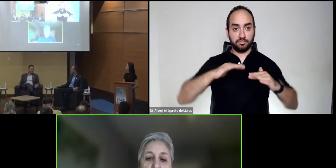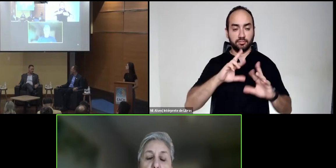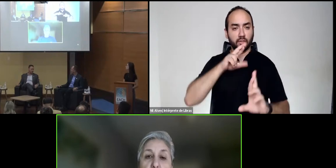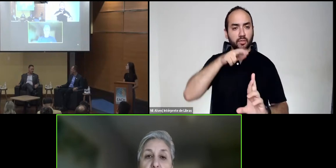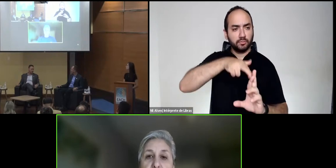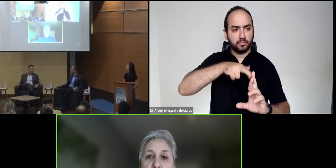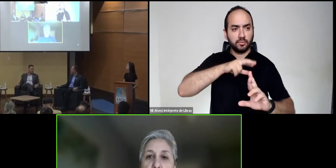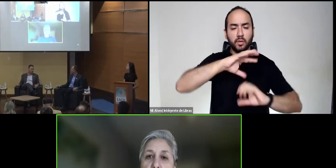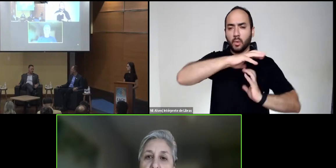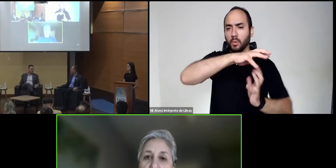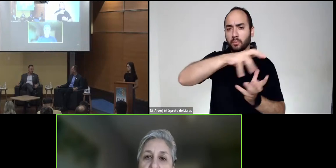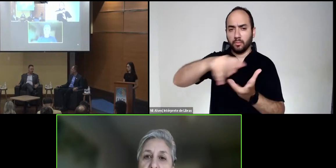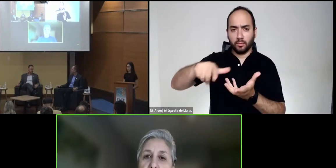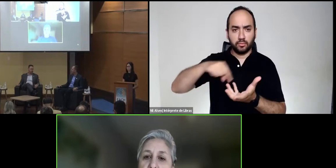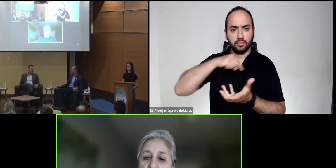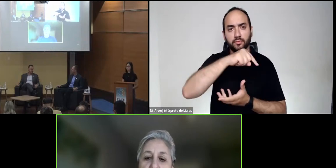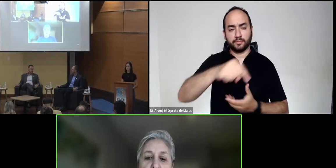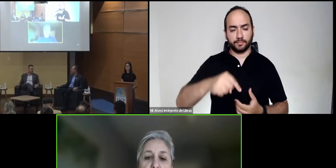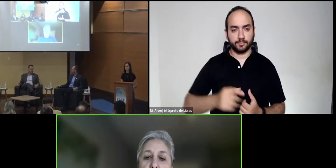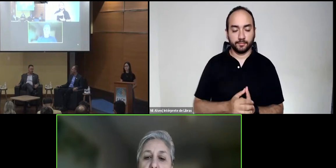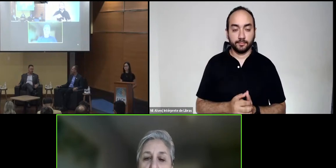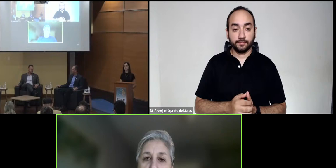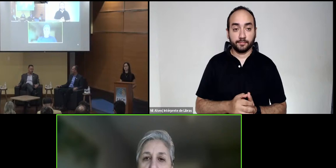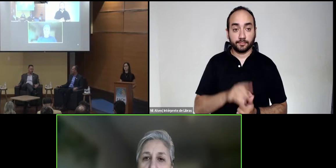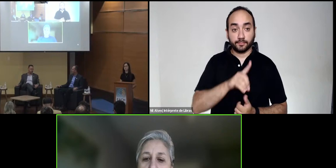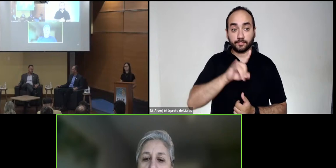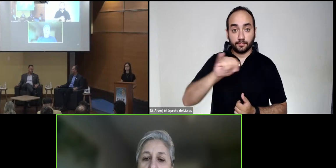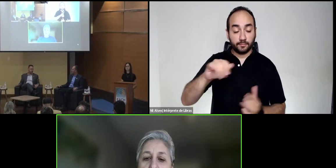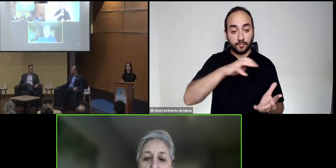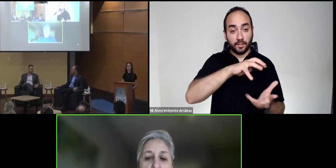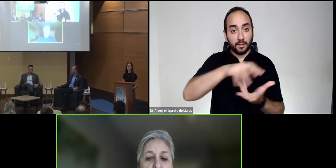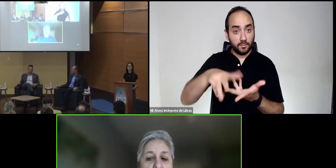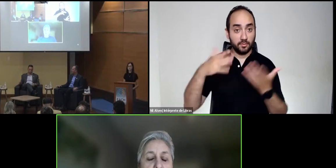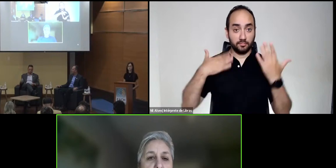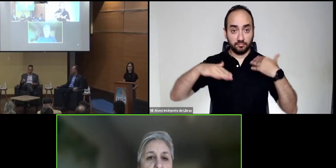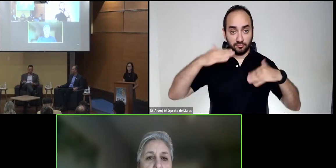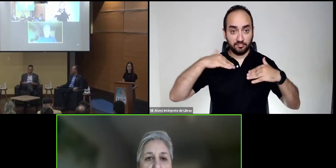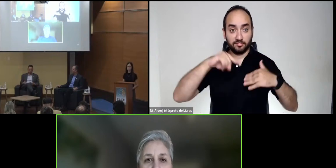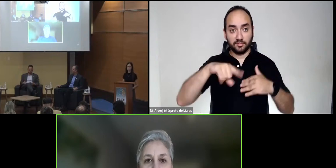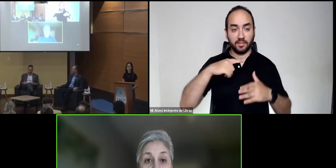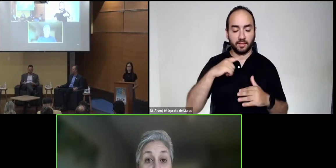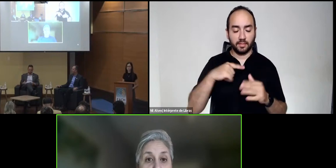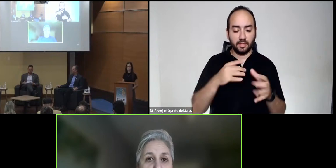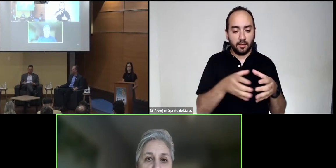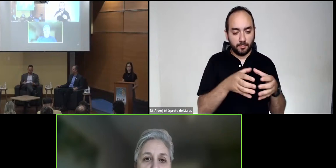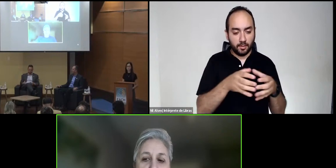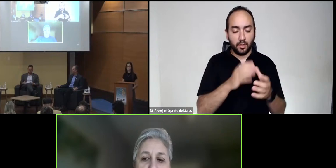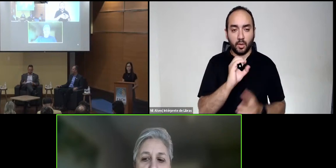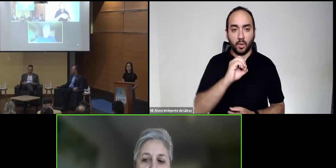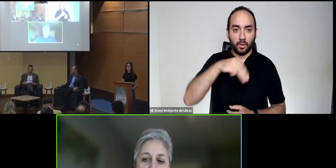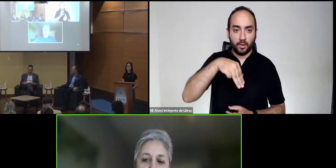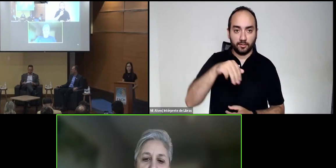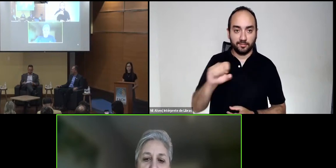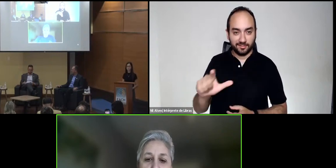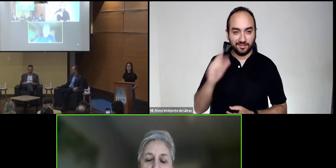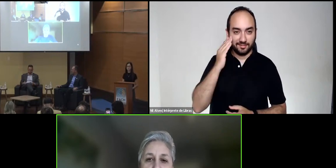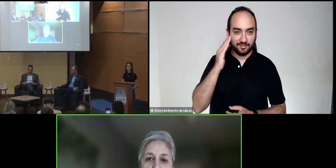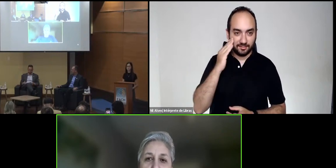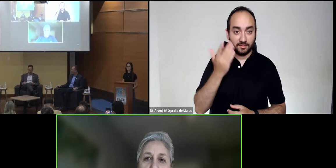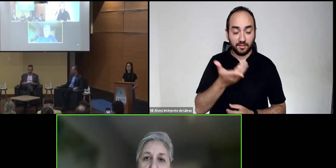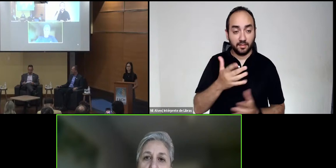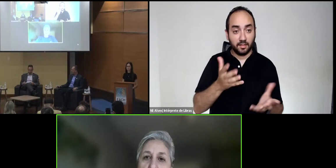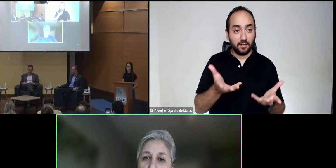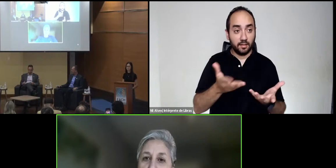The World Leisure Organization stands for global, multicultural, and a very diverse community.